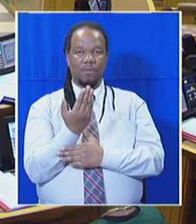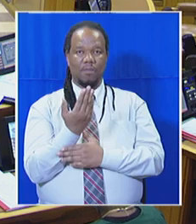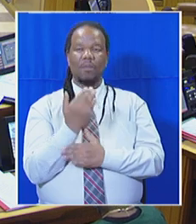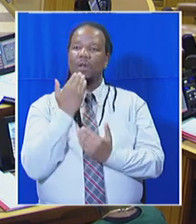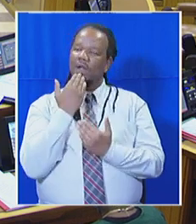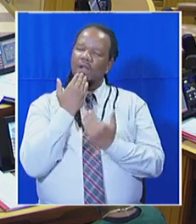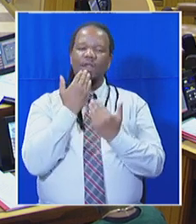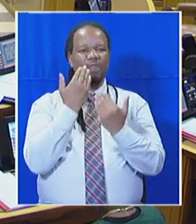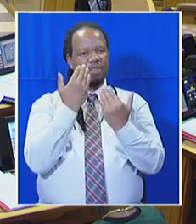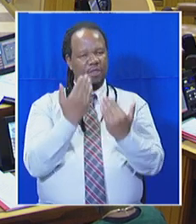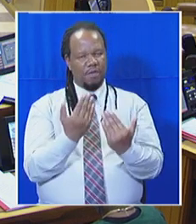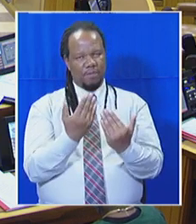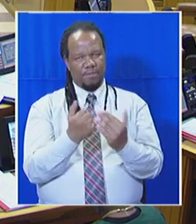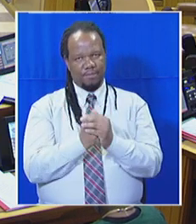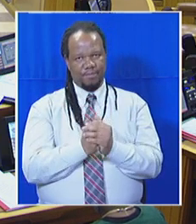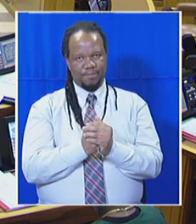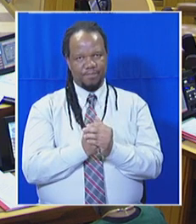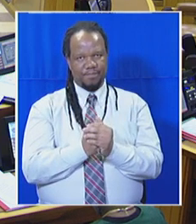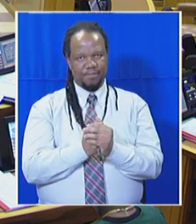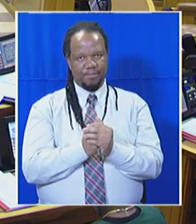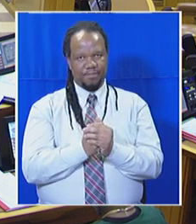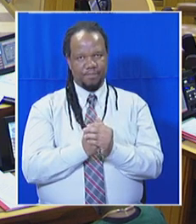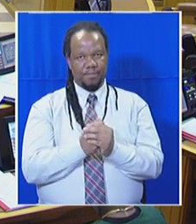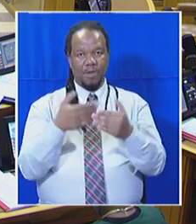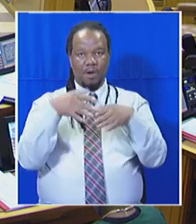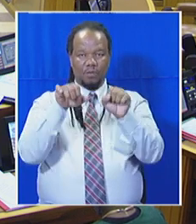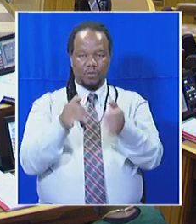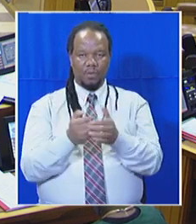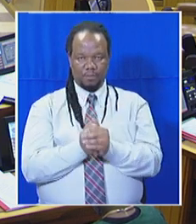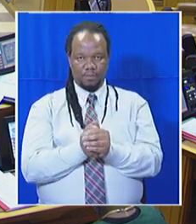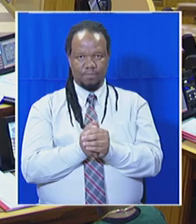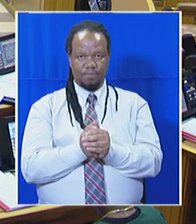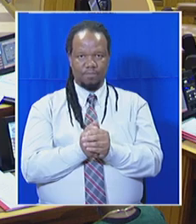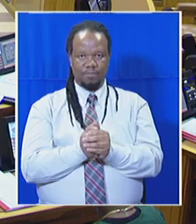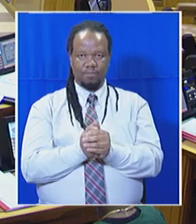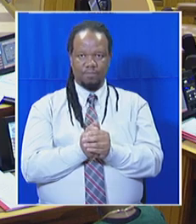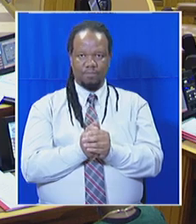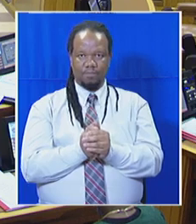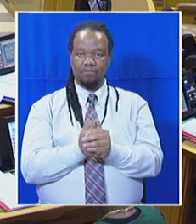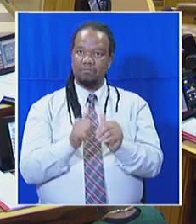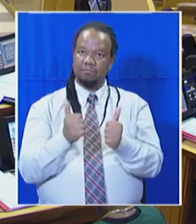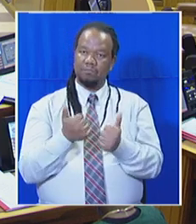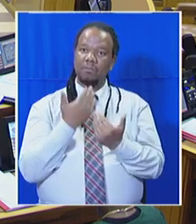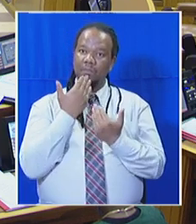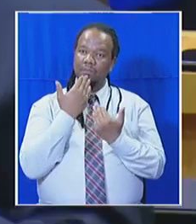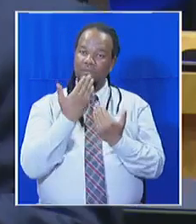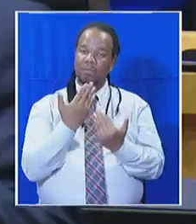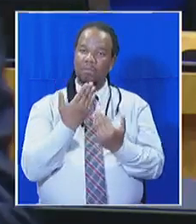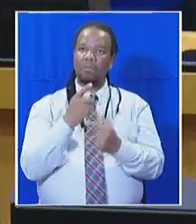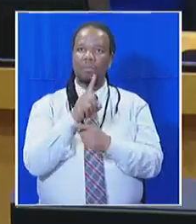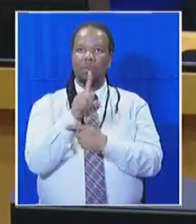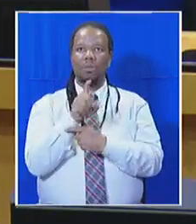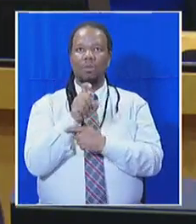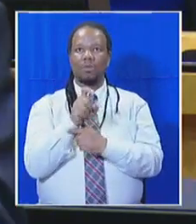Thank you very much, House Chair. Siyabonga ngombuzo oqhamukela ungene elihloniphekile